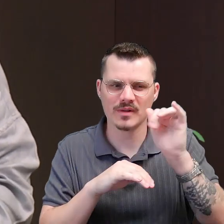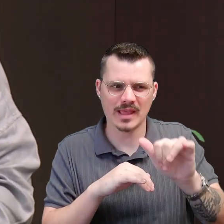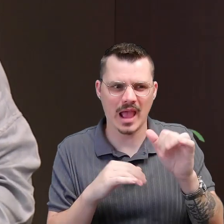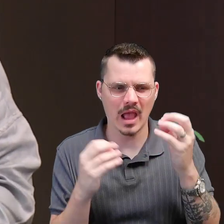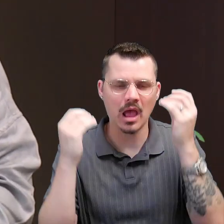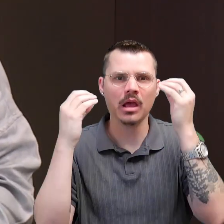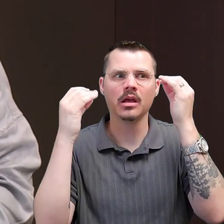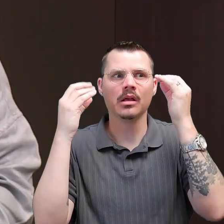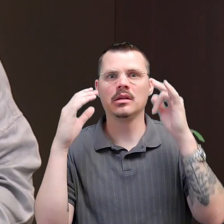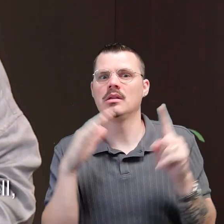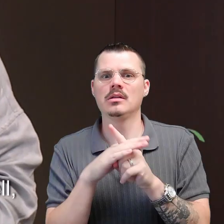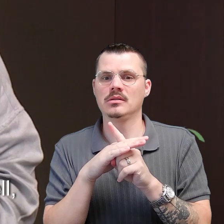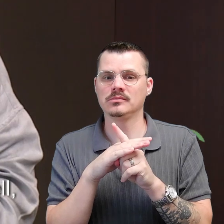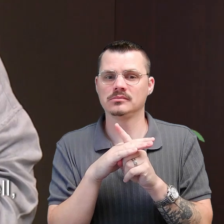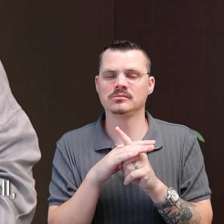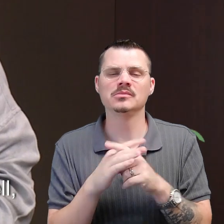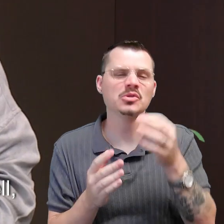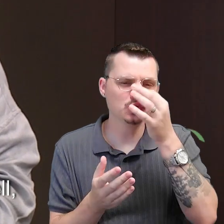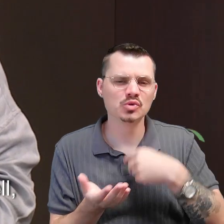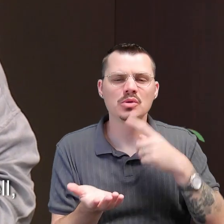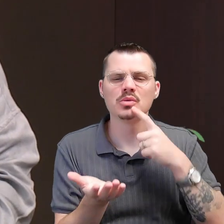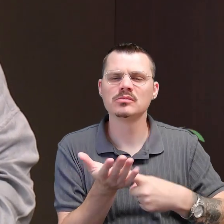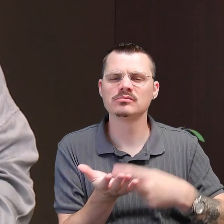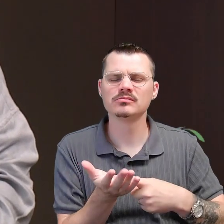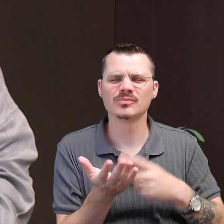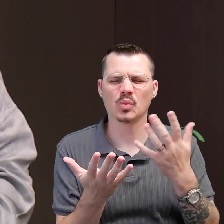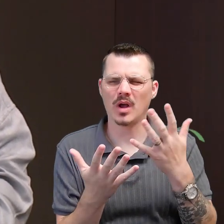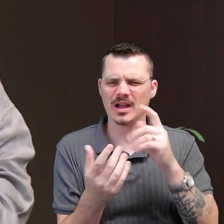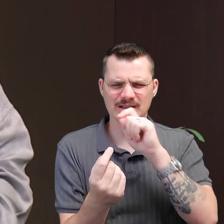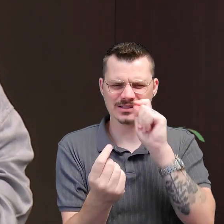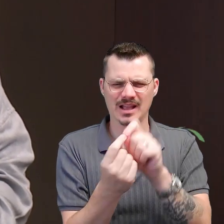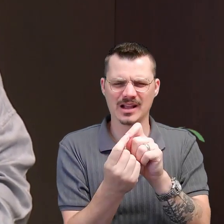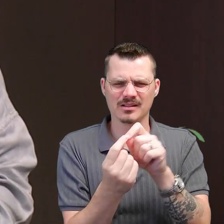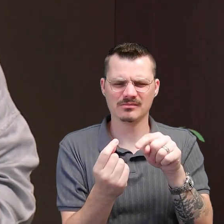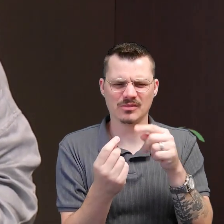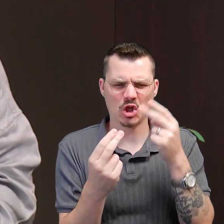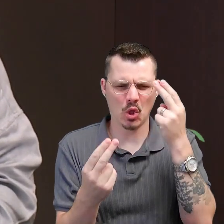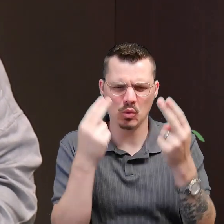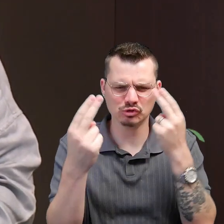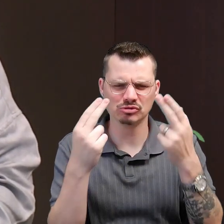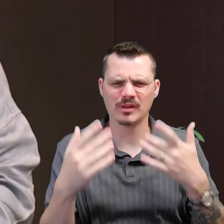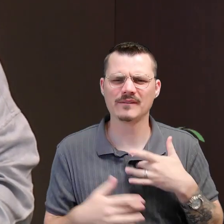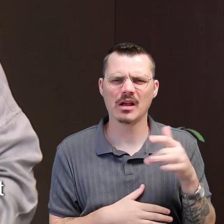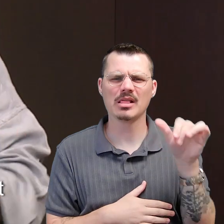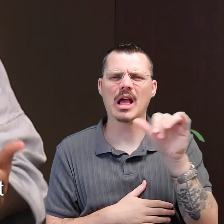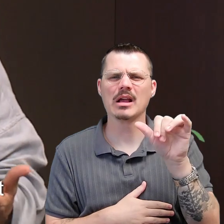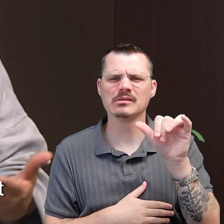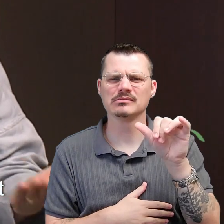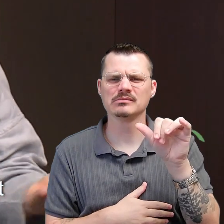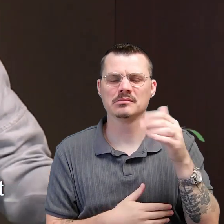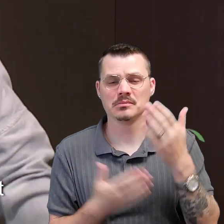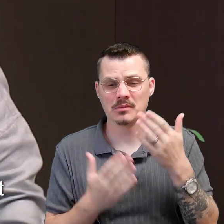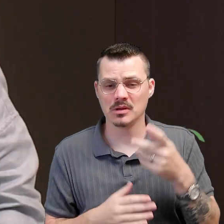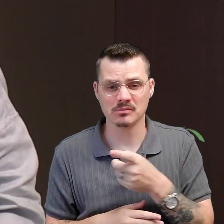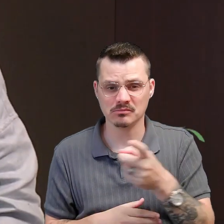over these sensations. And in a minute, we'll talk about, well, what exactly does a hallucination feel like for those of you